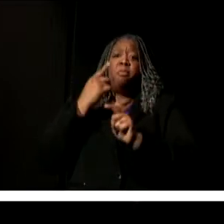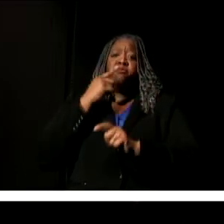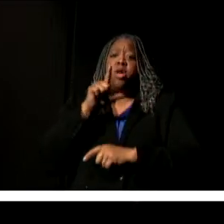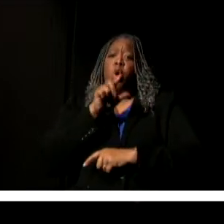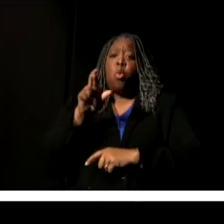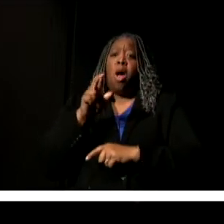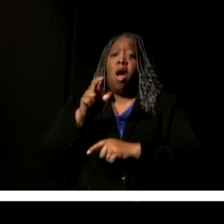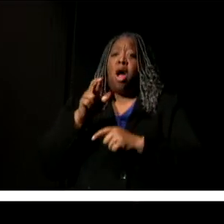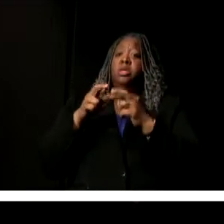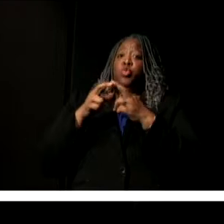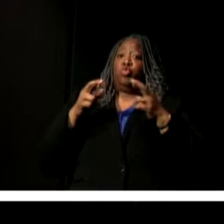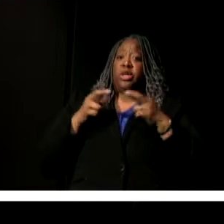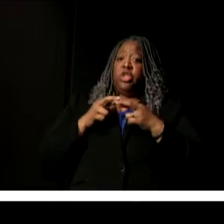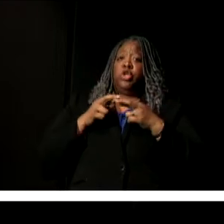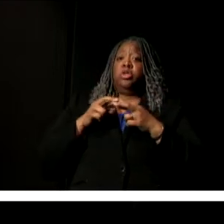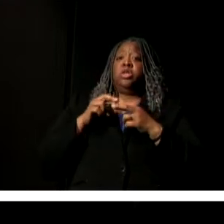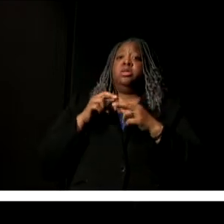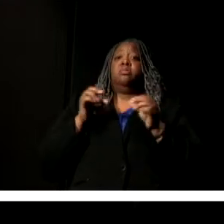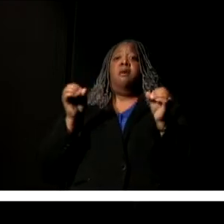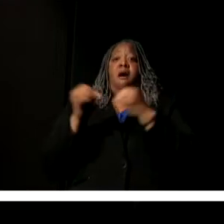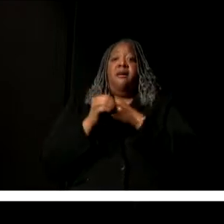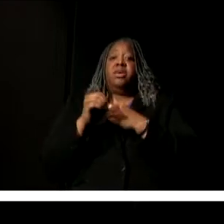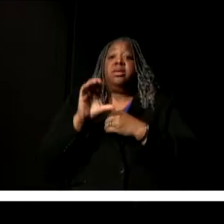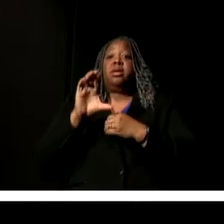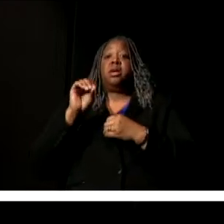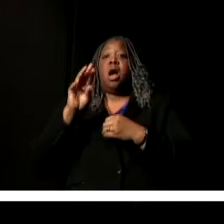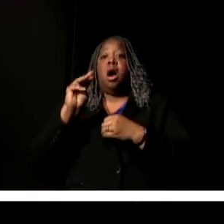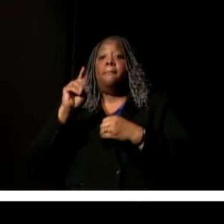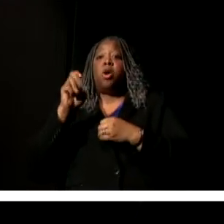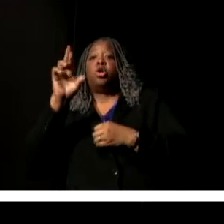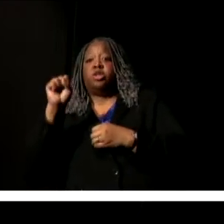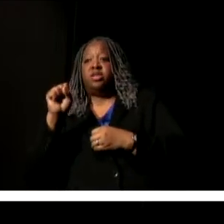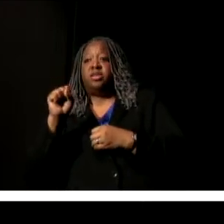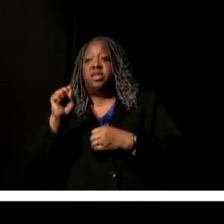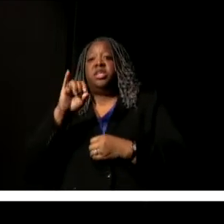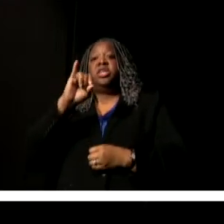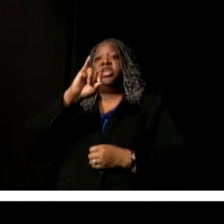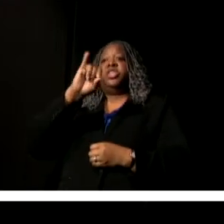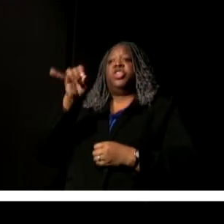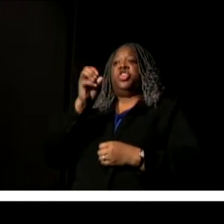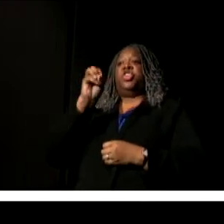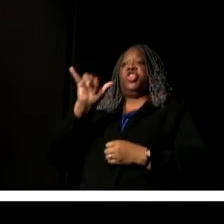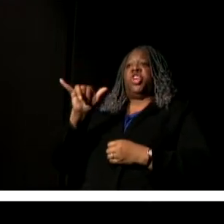of Commerce, led by my dear friend and brother, Jay Cheshire. Let's give him a round of applause.